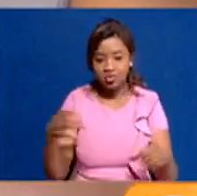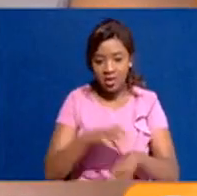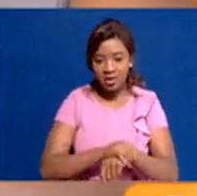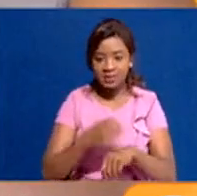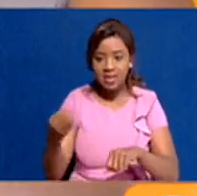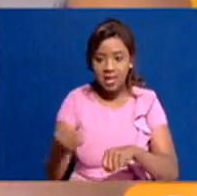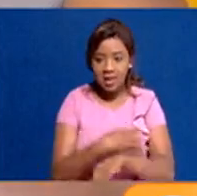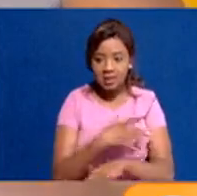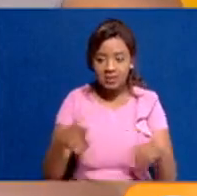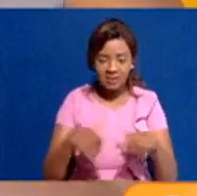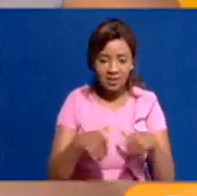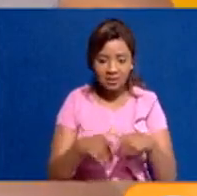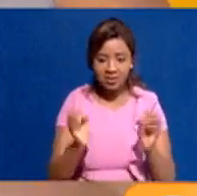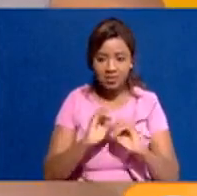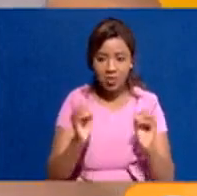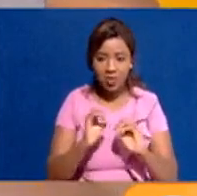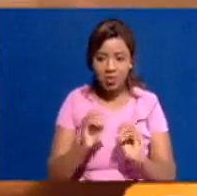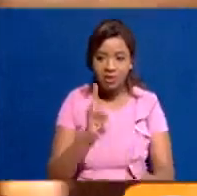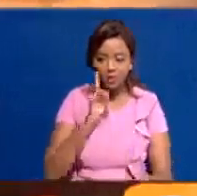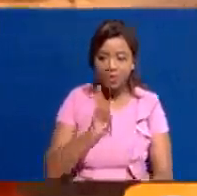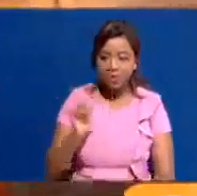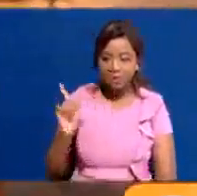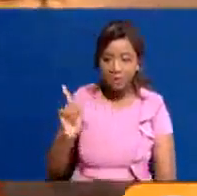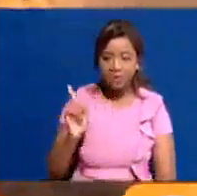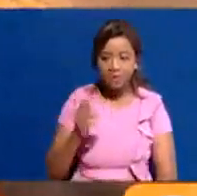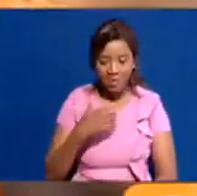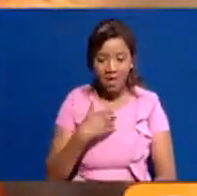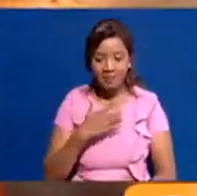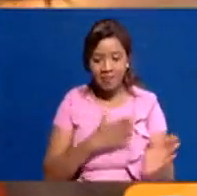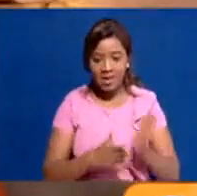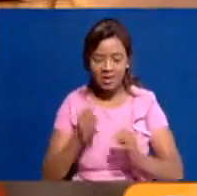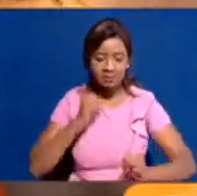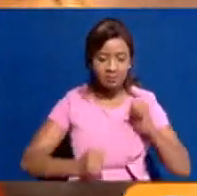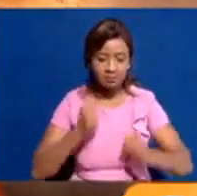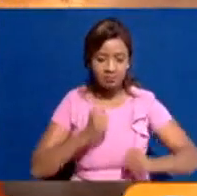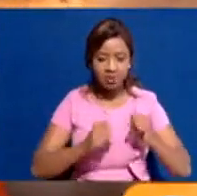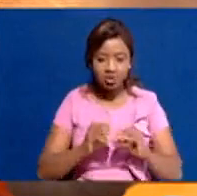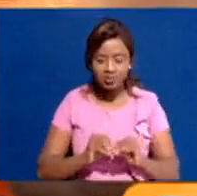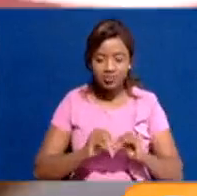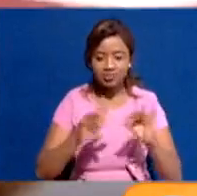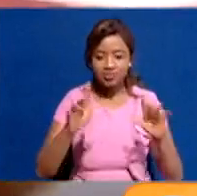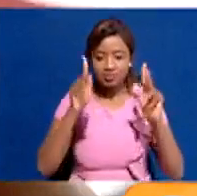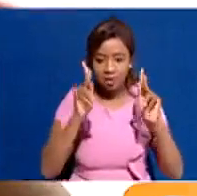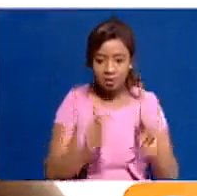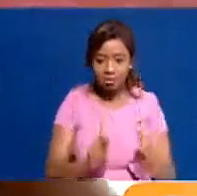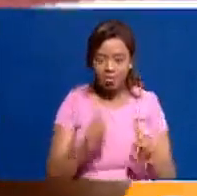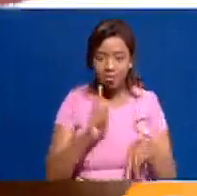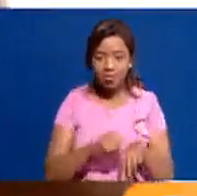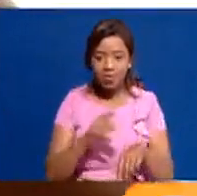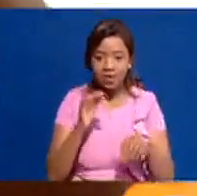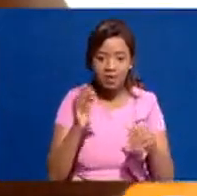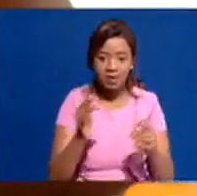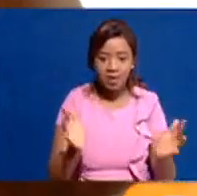one for the run, where she puts all the Stacy is planning an awareness marathon that will traverse Kisumu as she onboards her peers onto